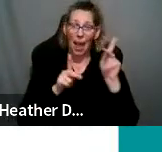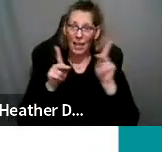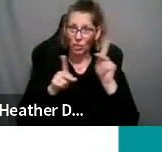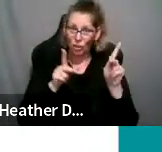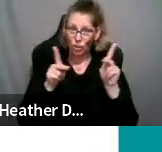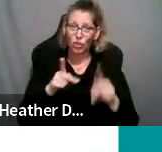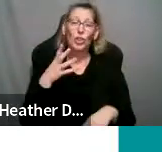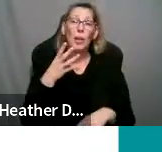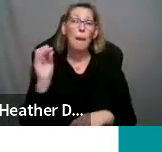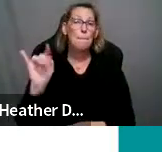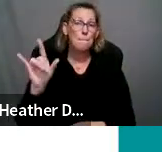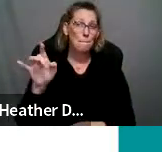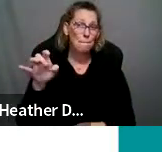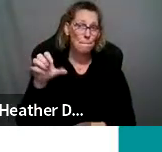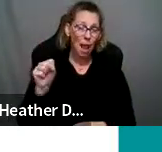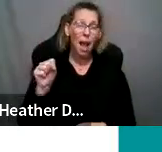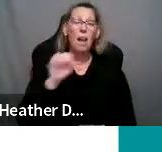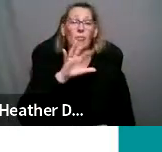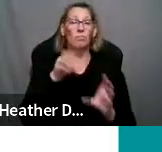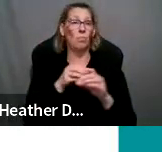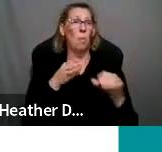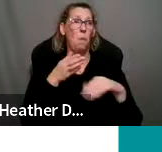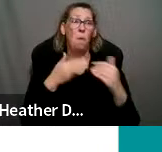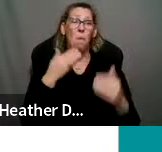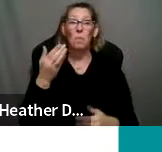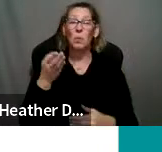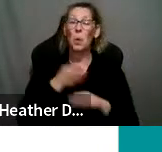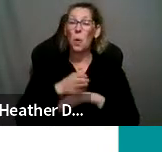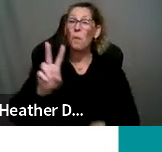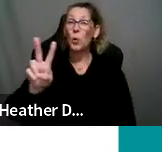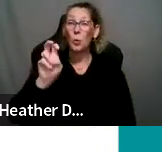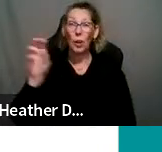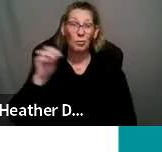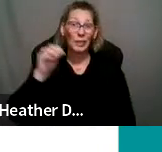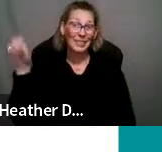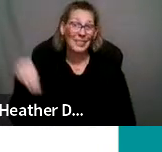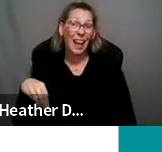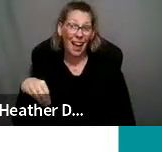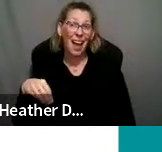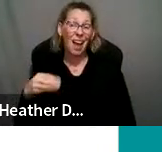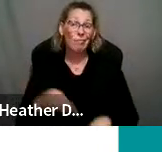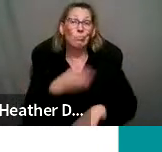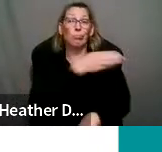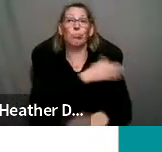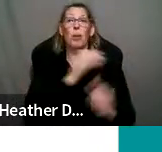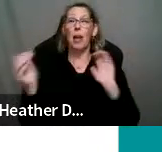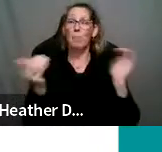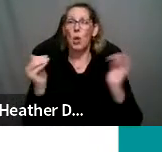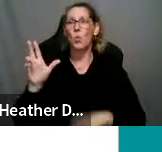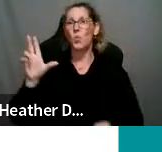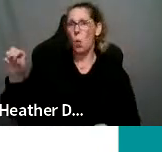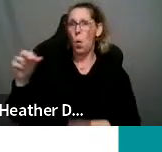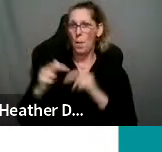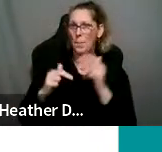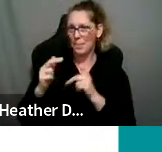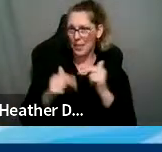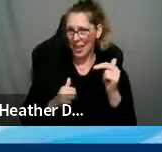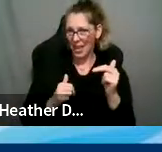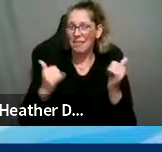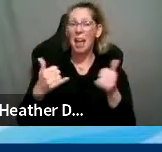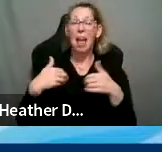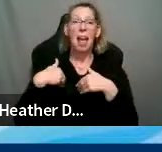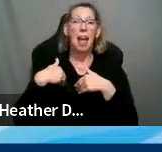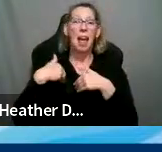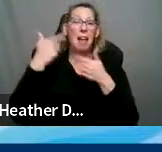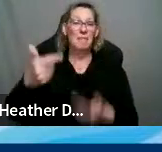in the exclusive transit right-of-way almost over 200% compared to the no build. And that was my last slide, so I think I'll transition